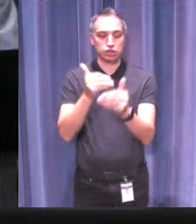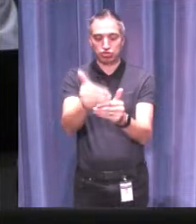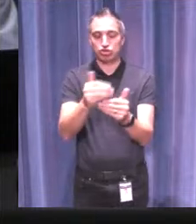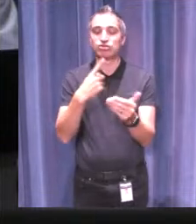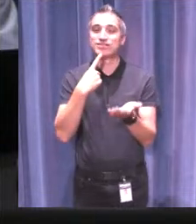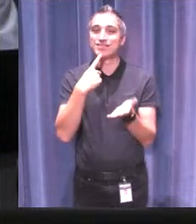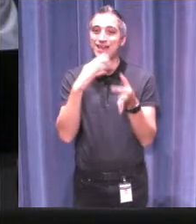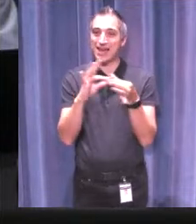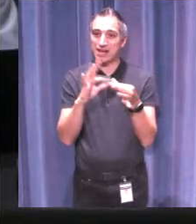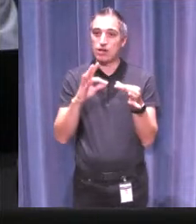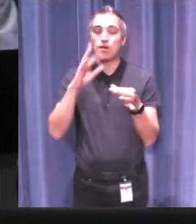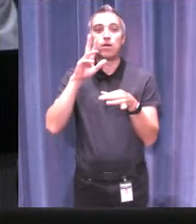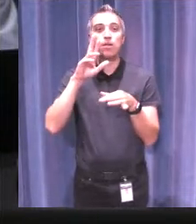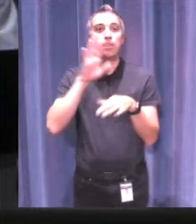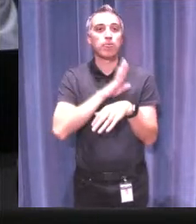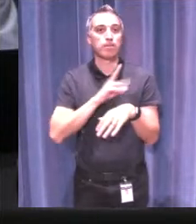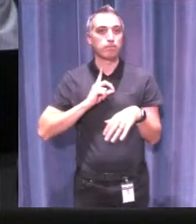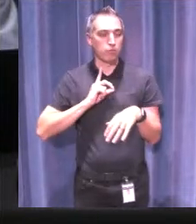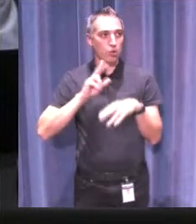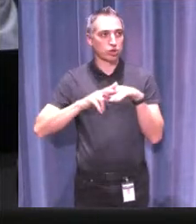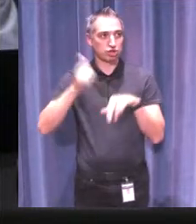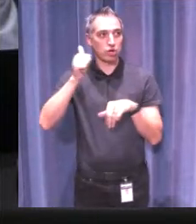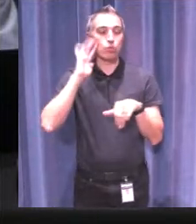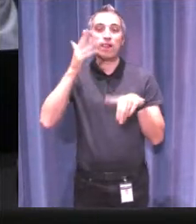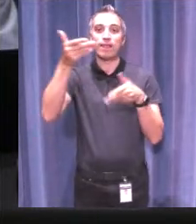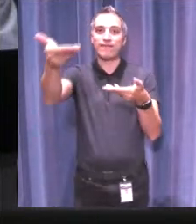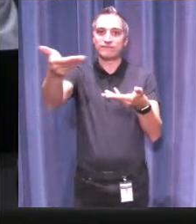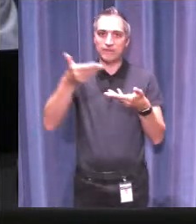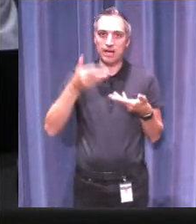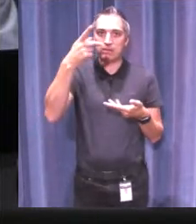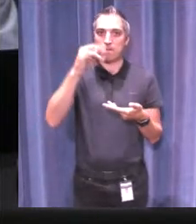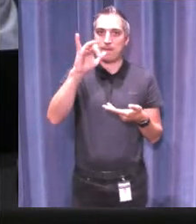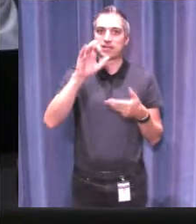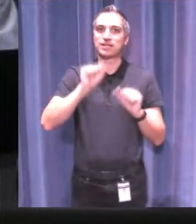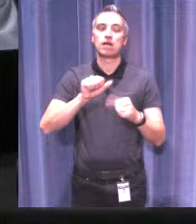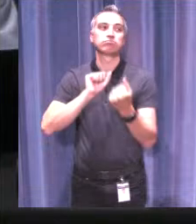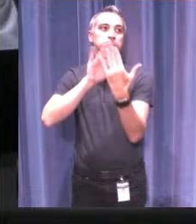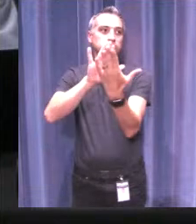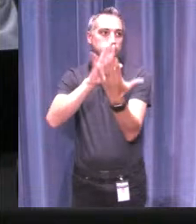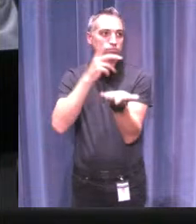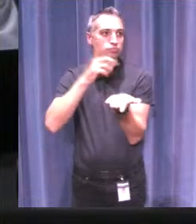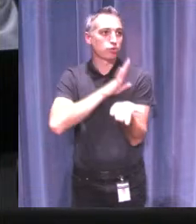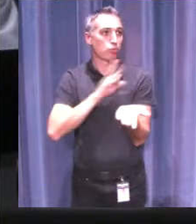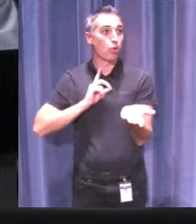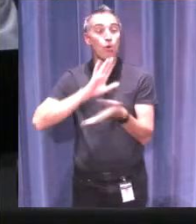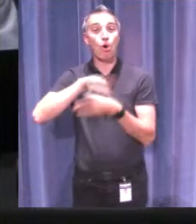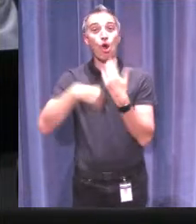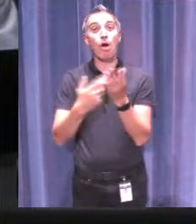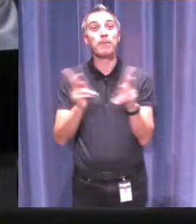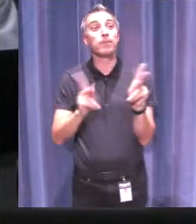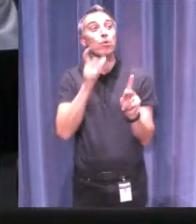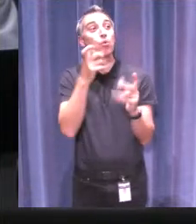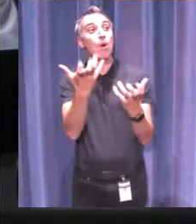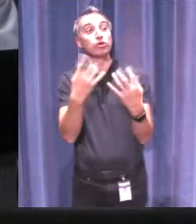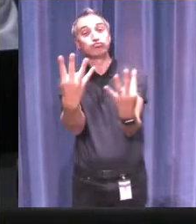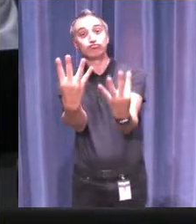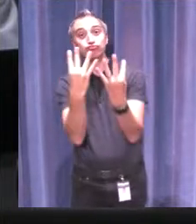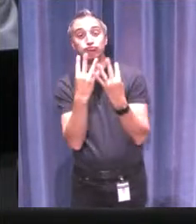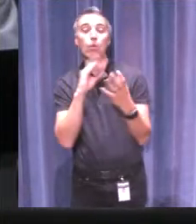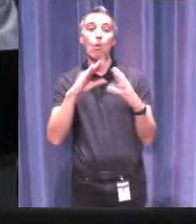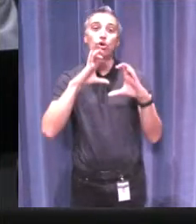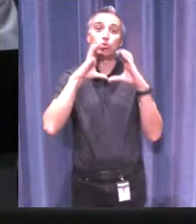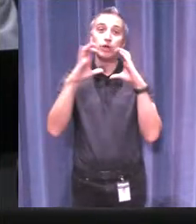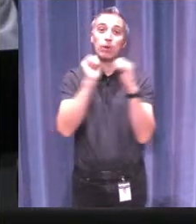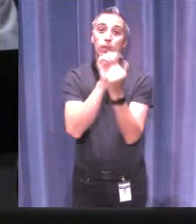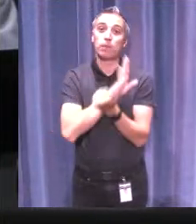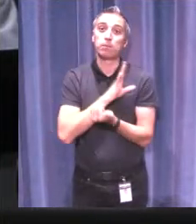states that the board chairperson shall invite the public to address the board. All citizens who wish to address the board or wish to communicate